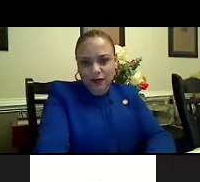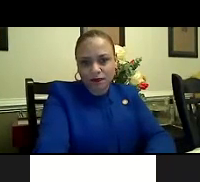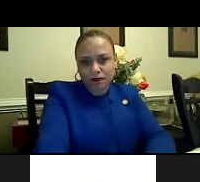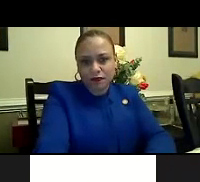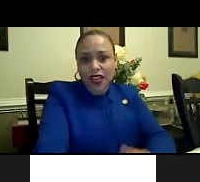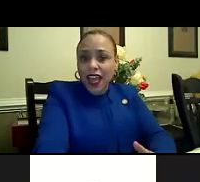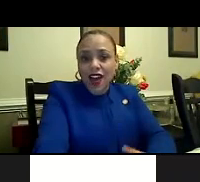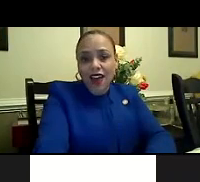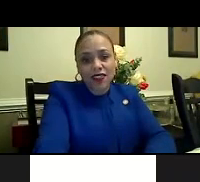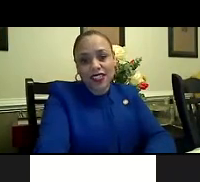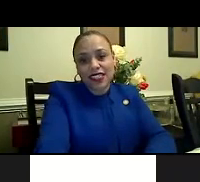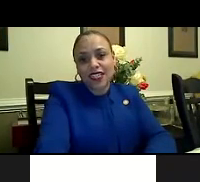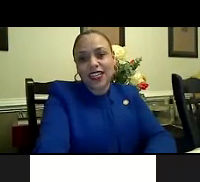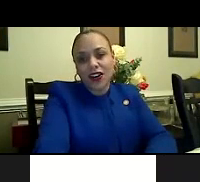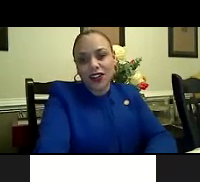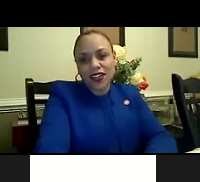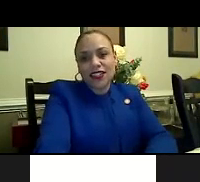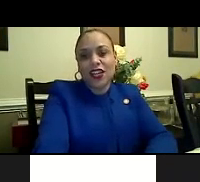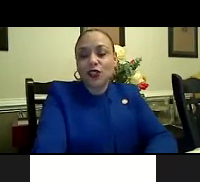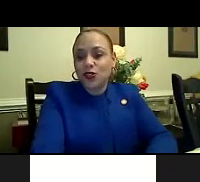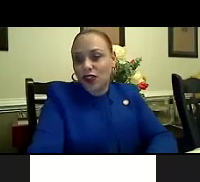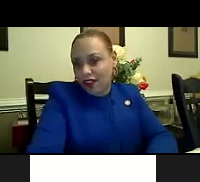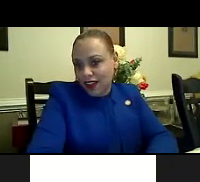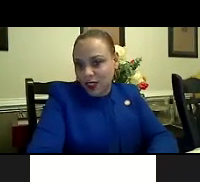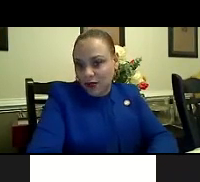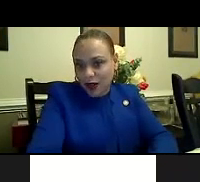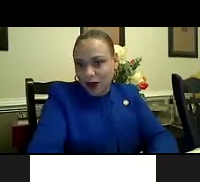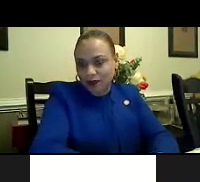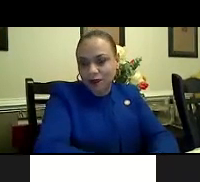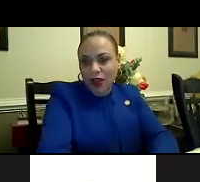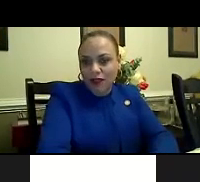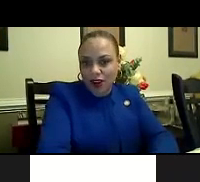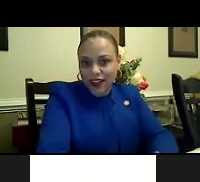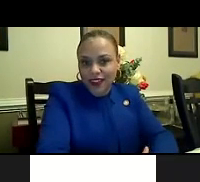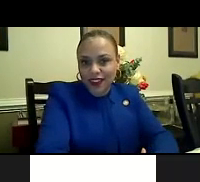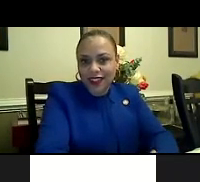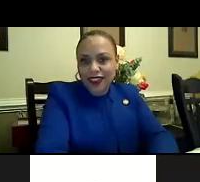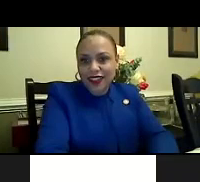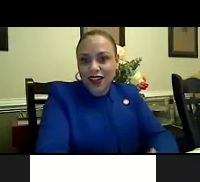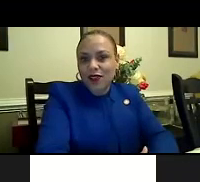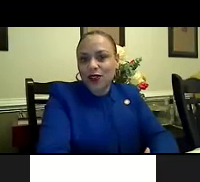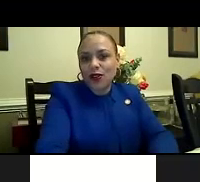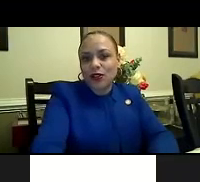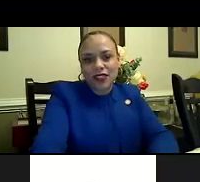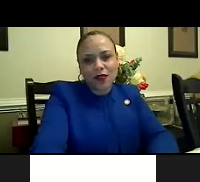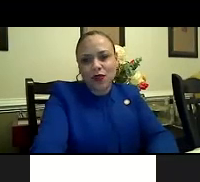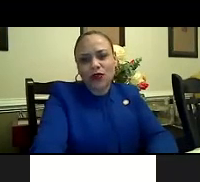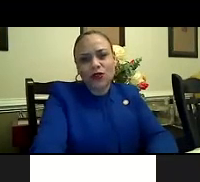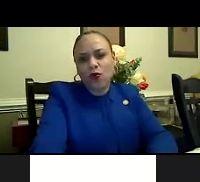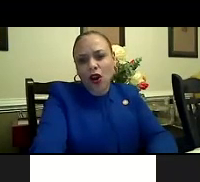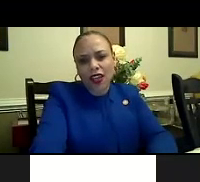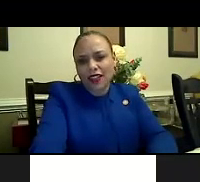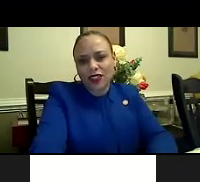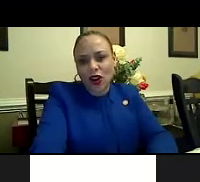Virginians. Now I have the distinct honor to introduce our next speaker, my friend. Governor Northam is someone who